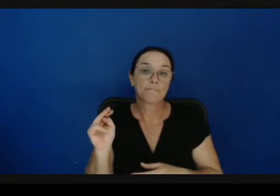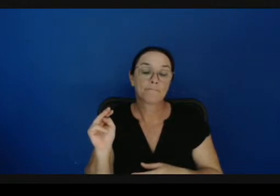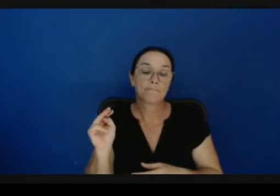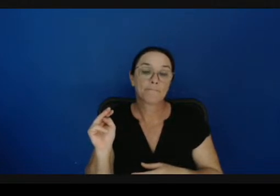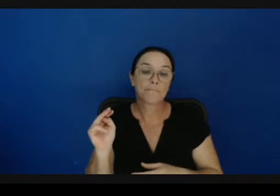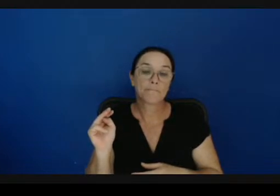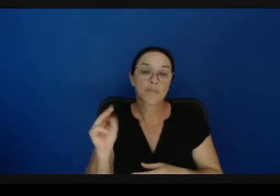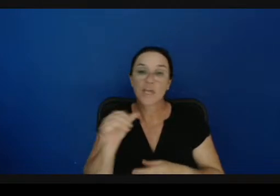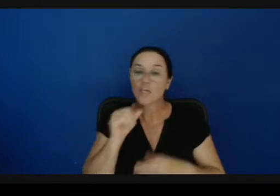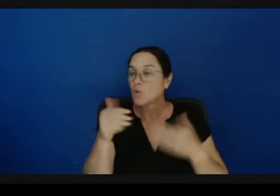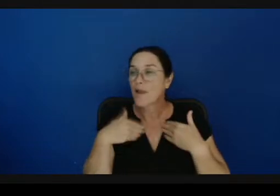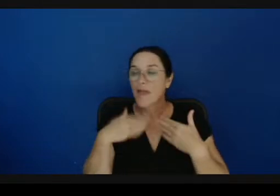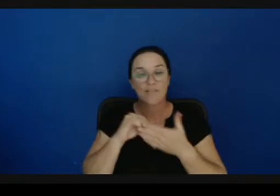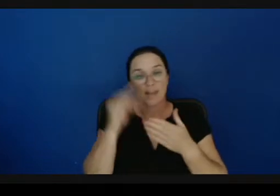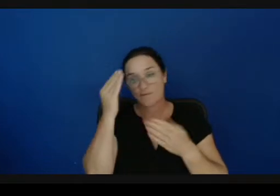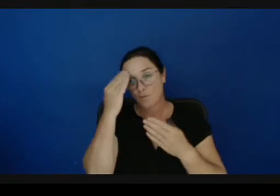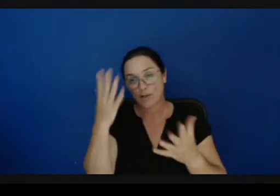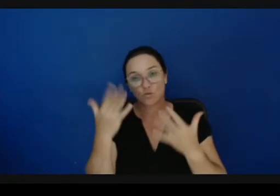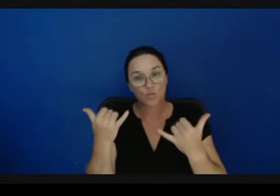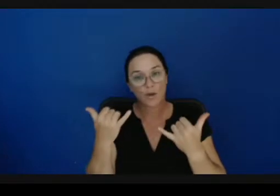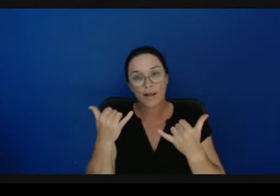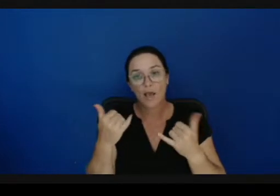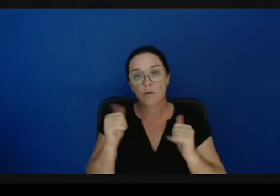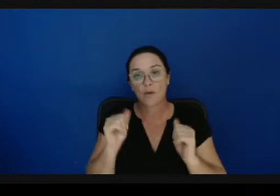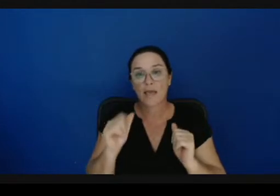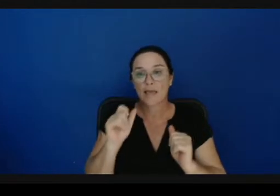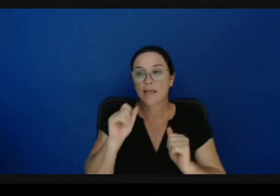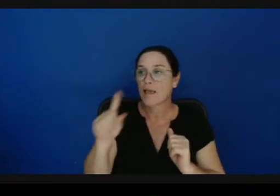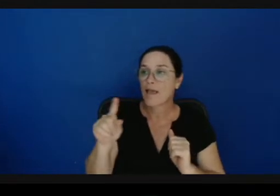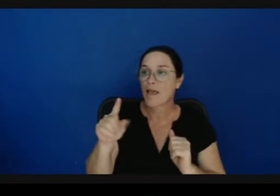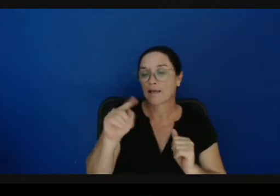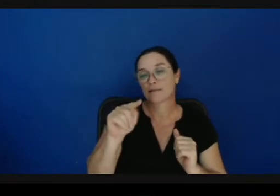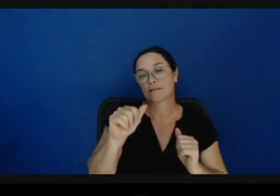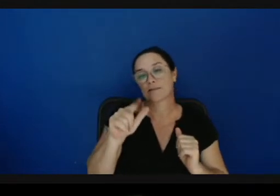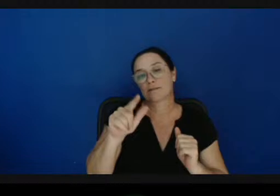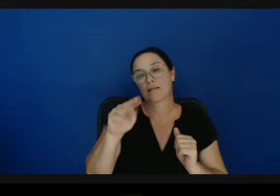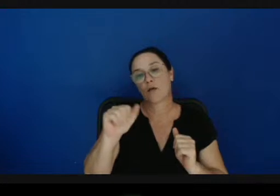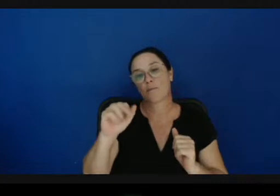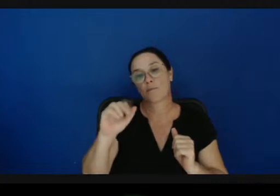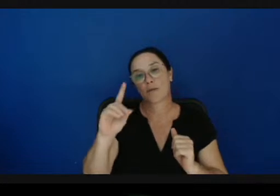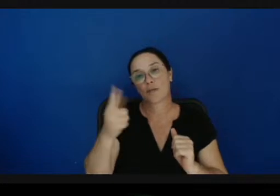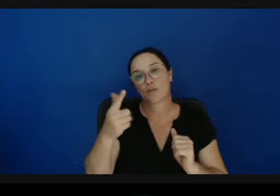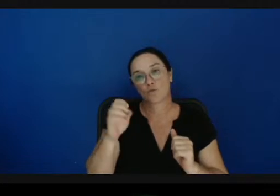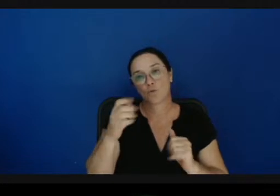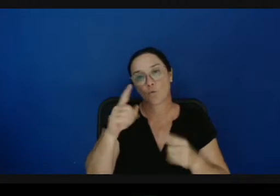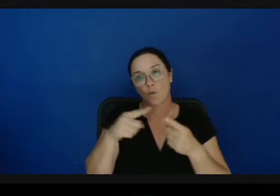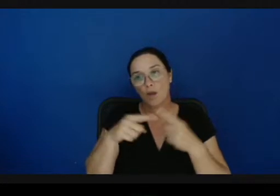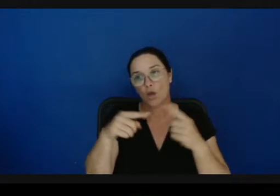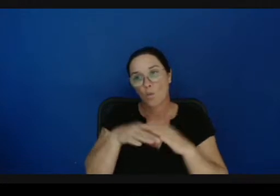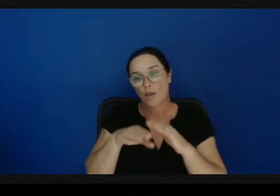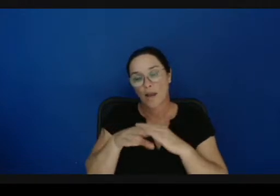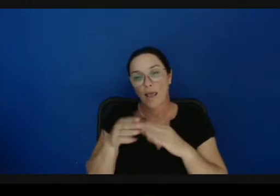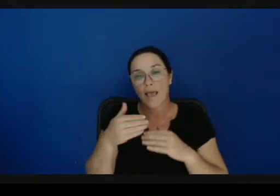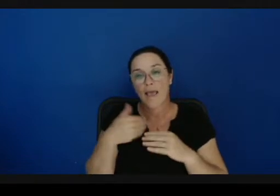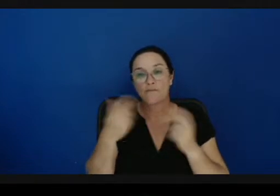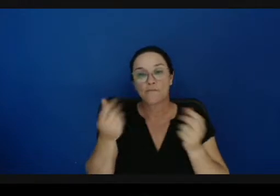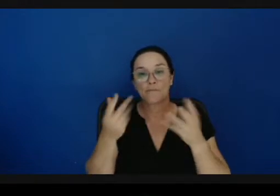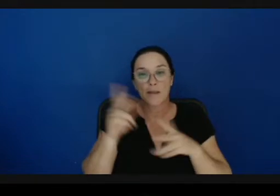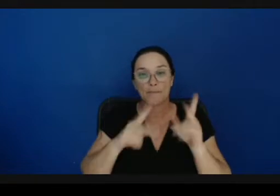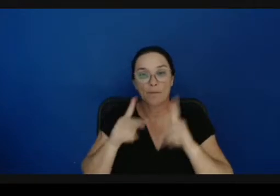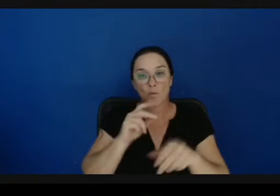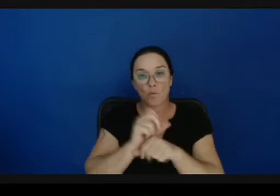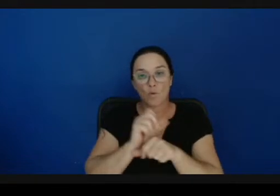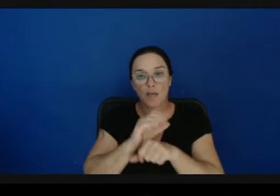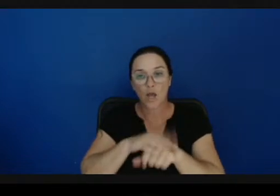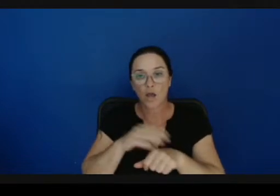don't have that information right now. I can ask Talmadge when I go in there. I know that there's a whole bunch of people working on a whole